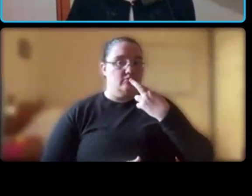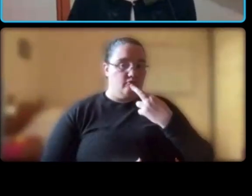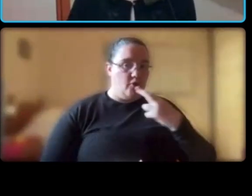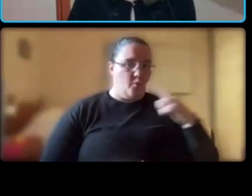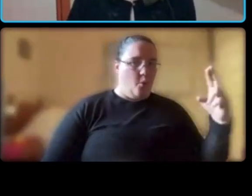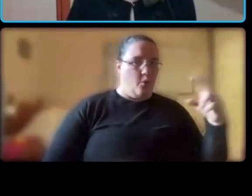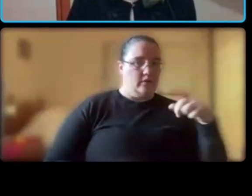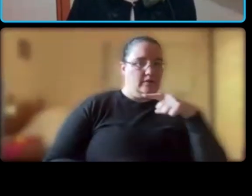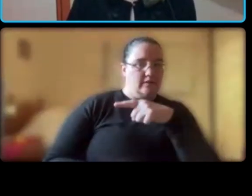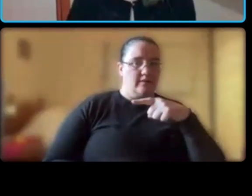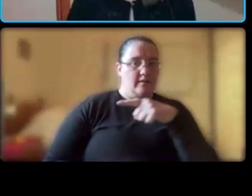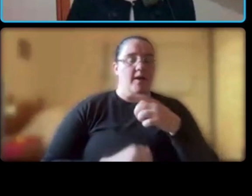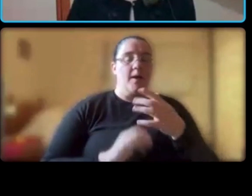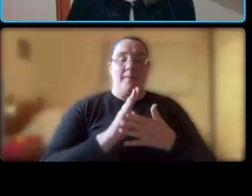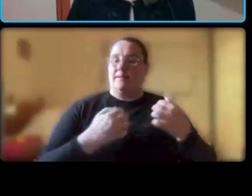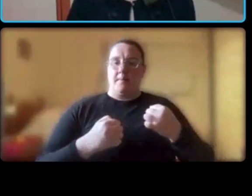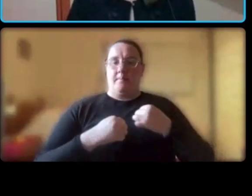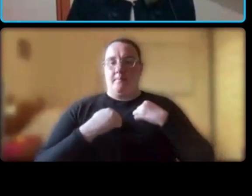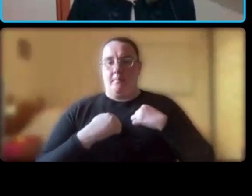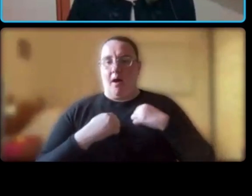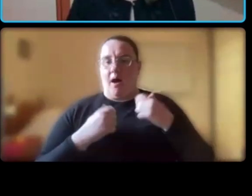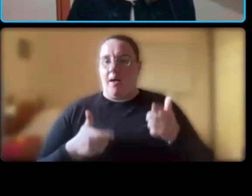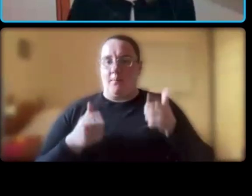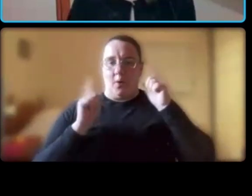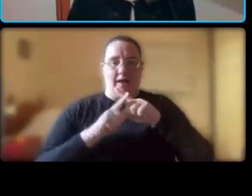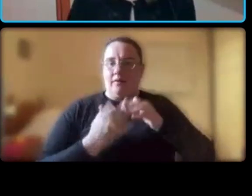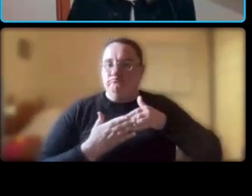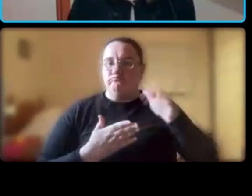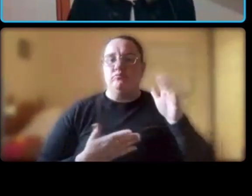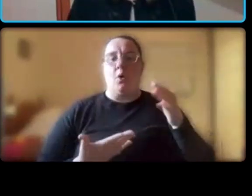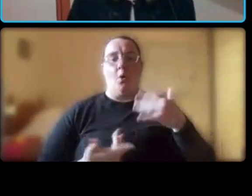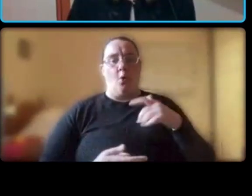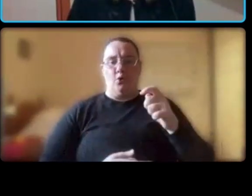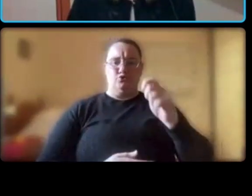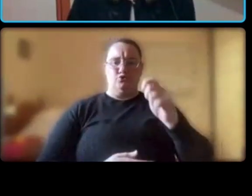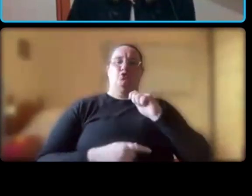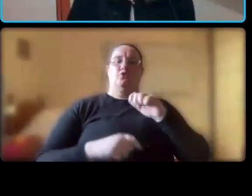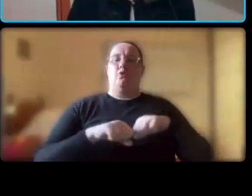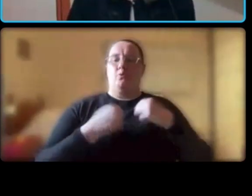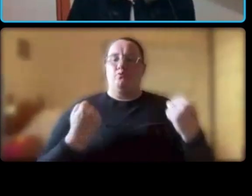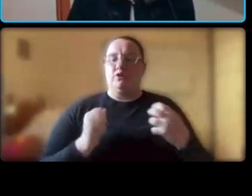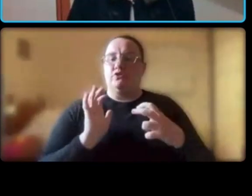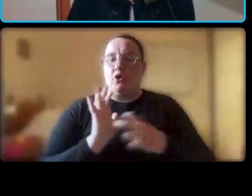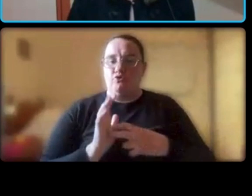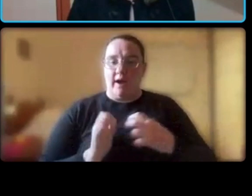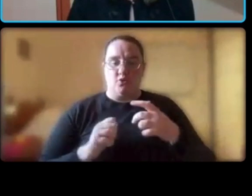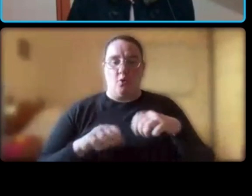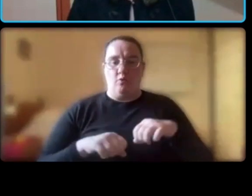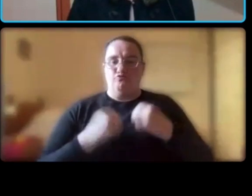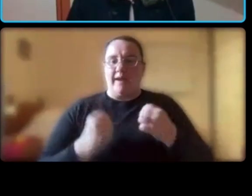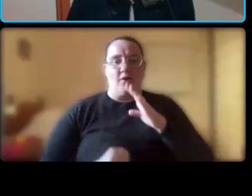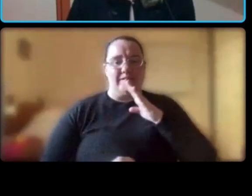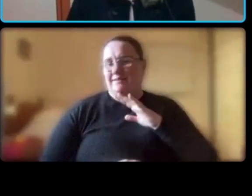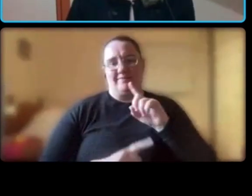be unable to fire them or to sue them for a breach of contract or confidentiality. And we're also proposing to